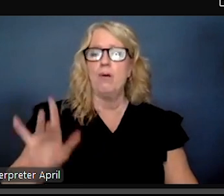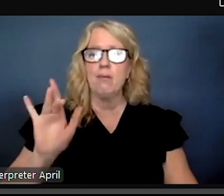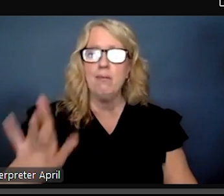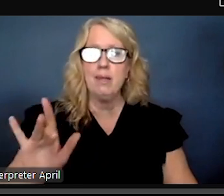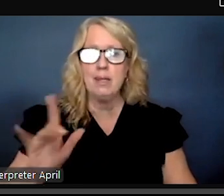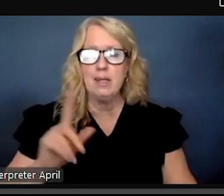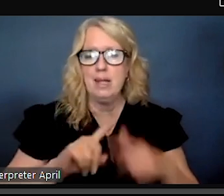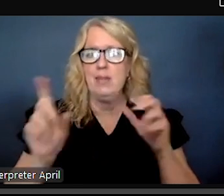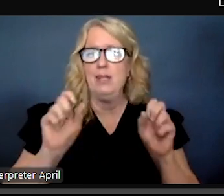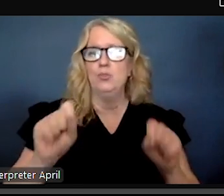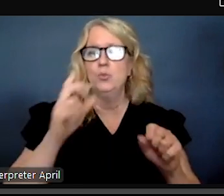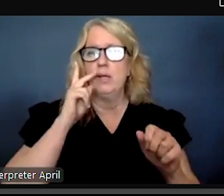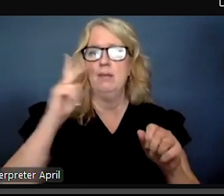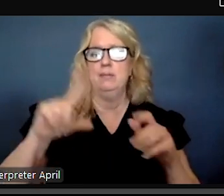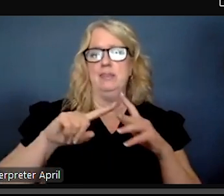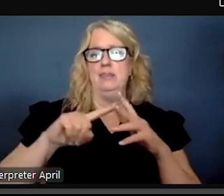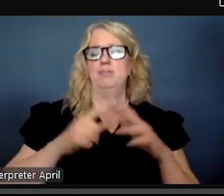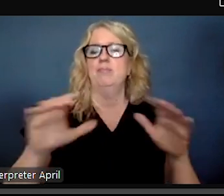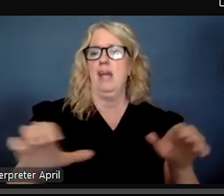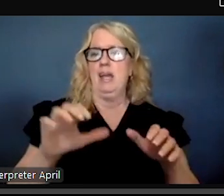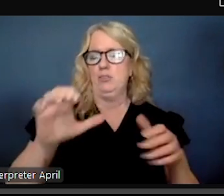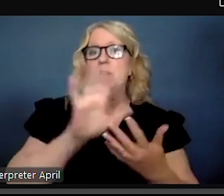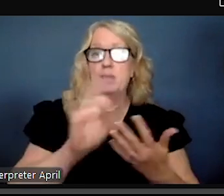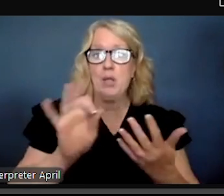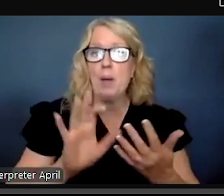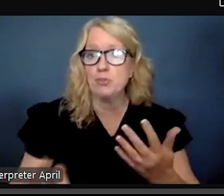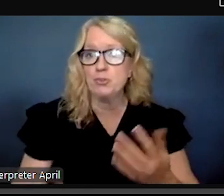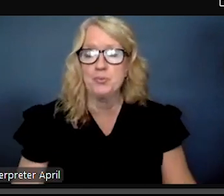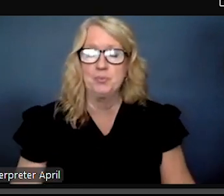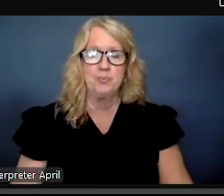and activate that option.